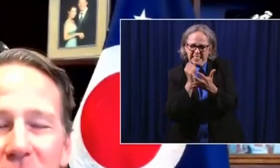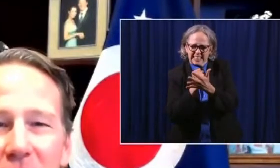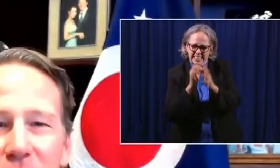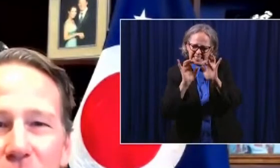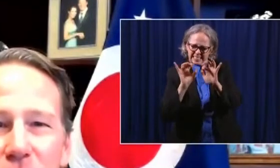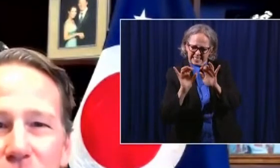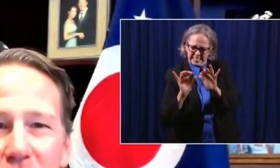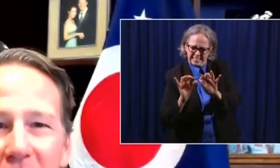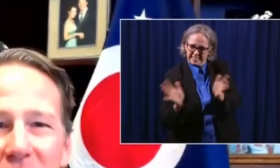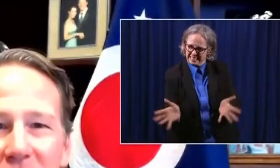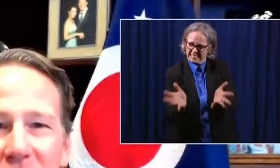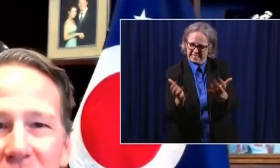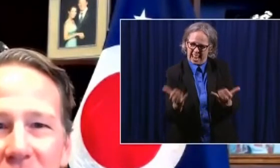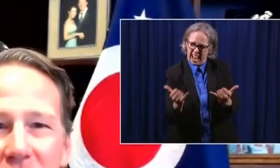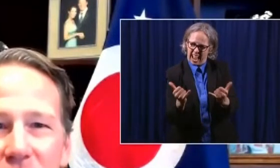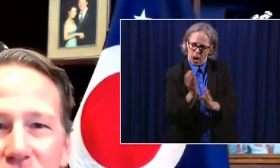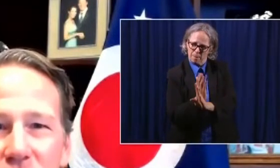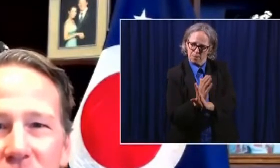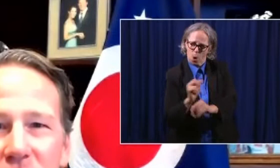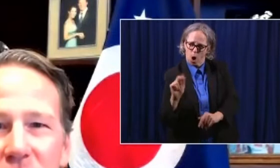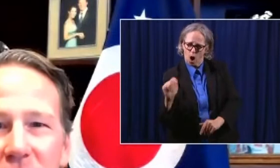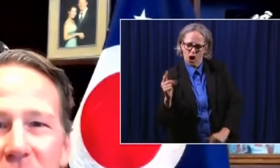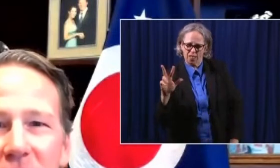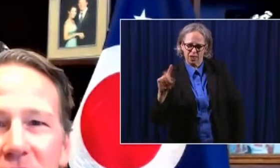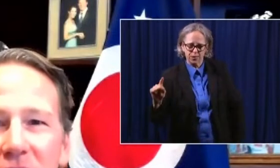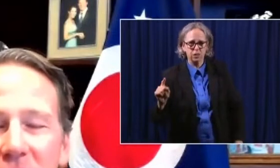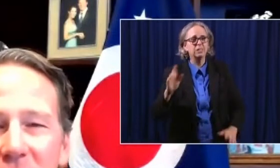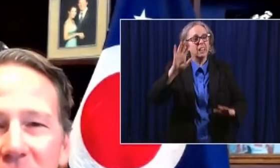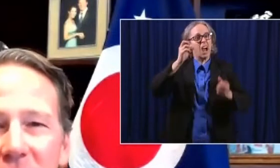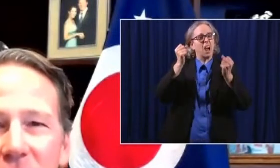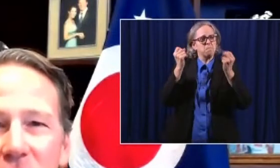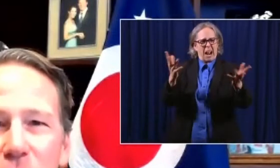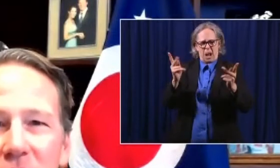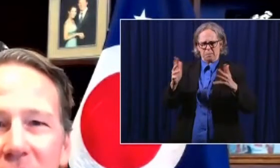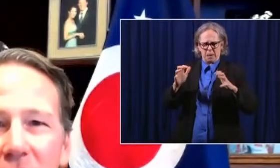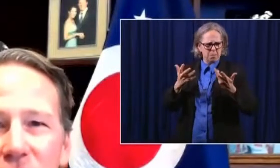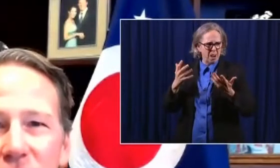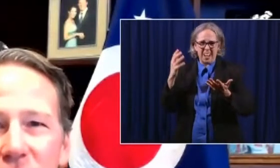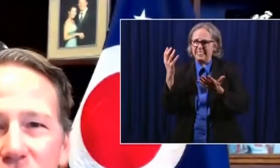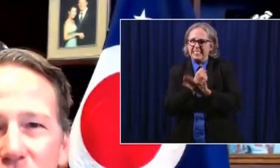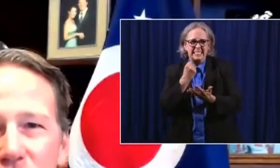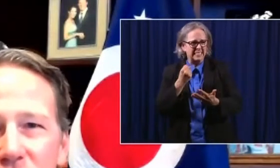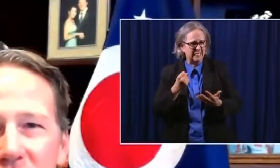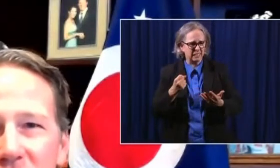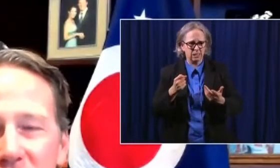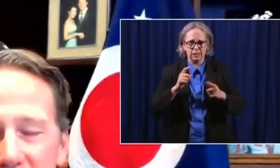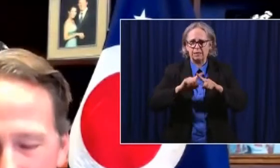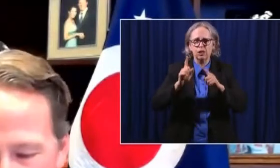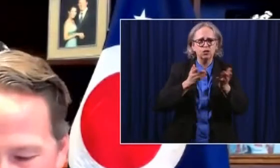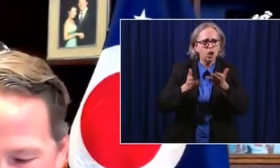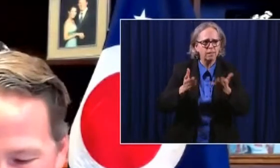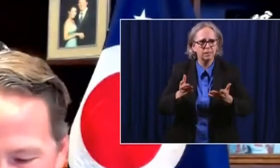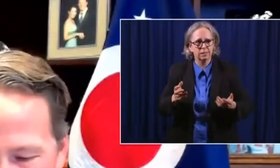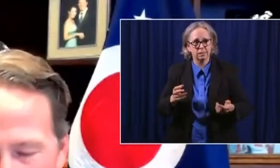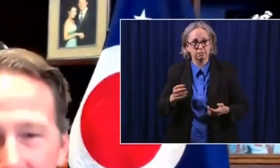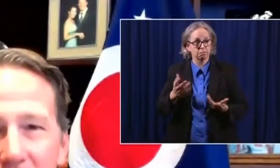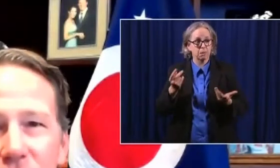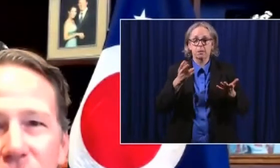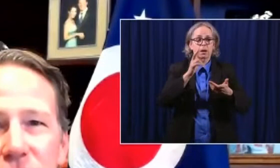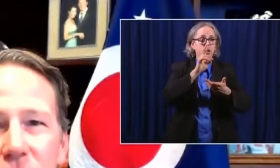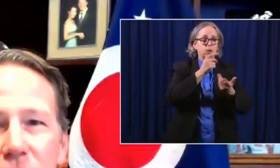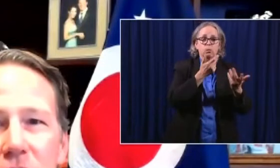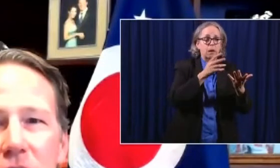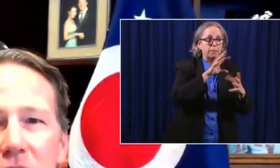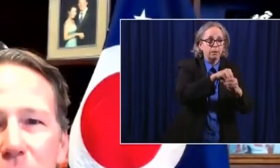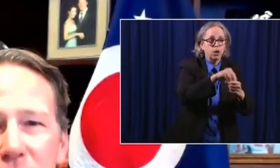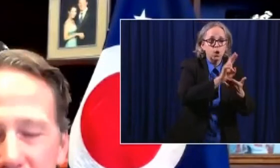talking with. I know that there are a lot of folks who are accessing the services at our community colleges and our universities and our